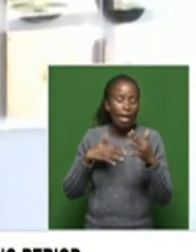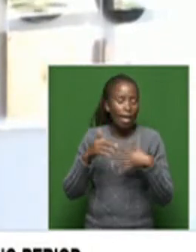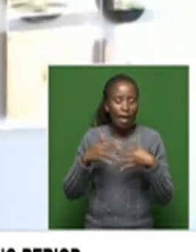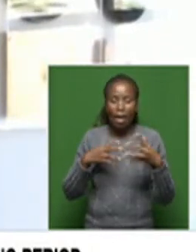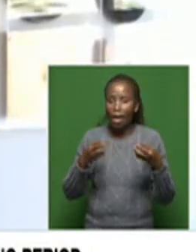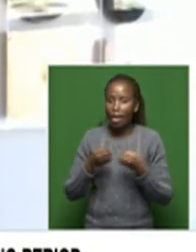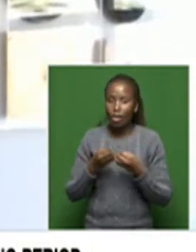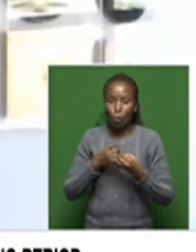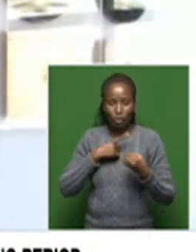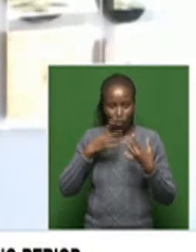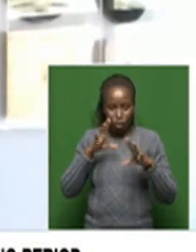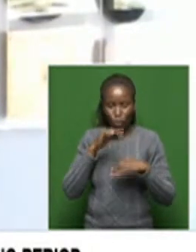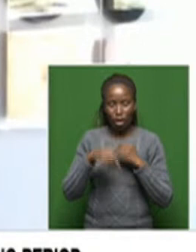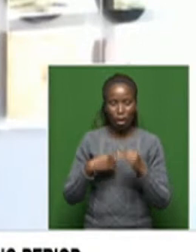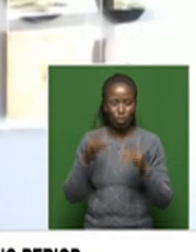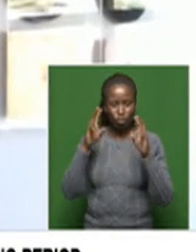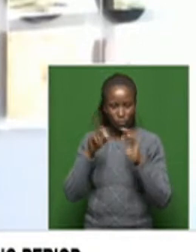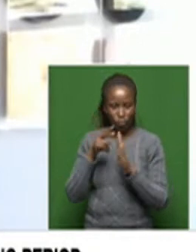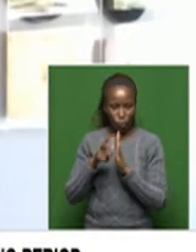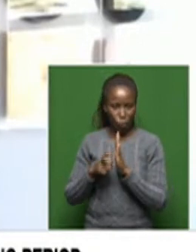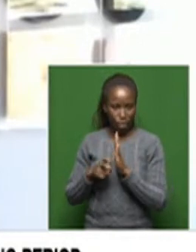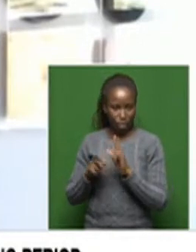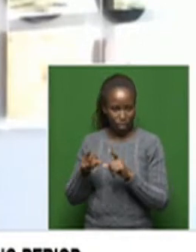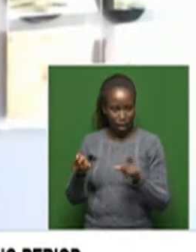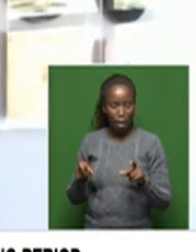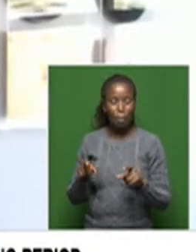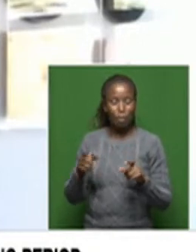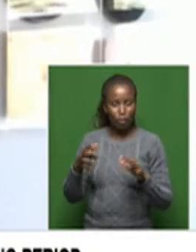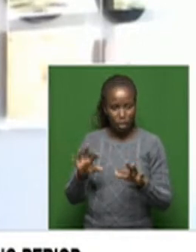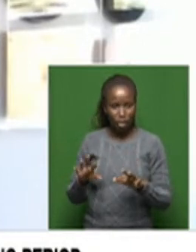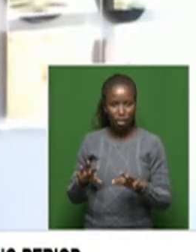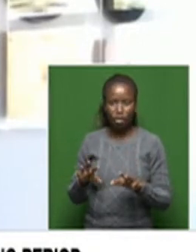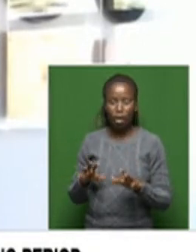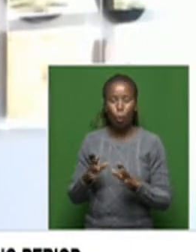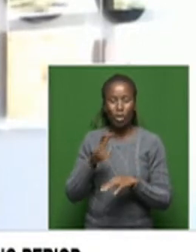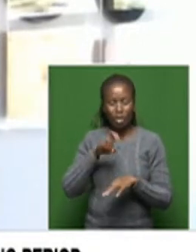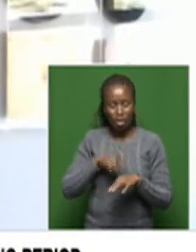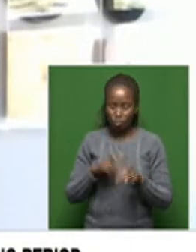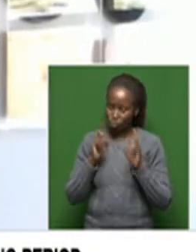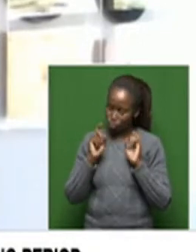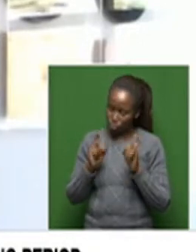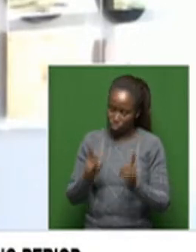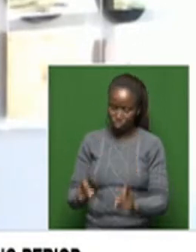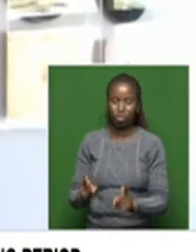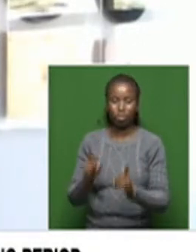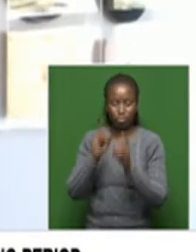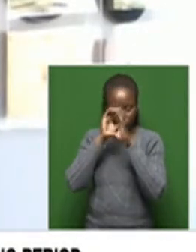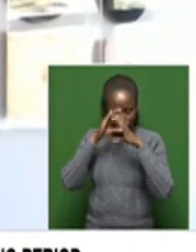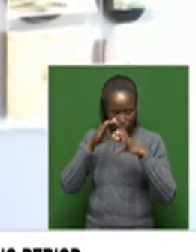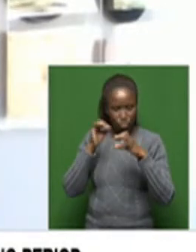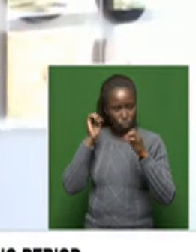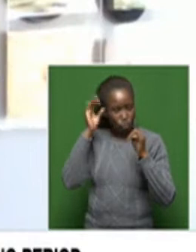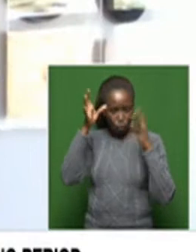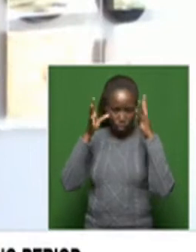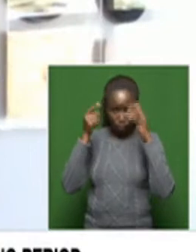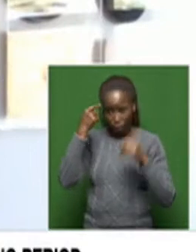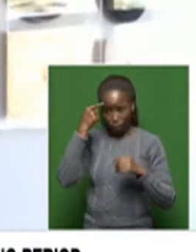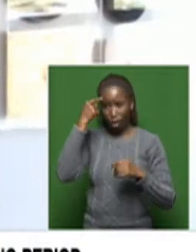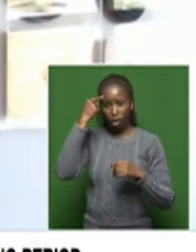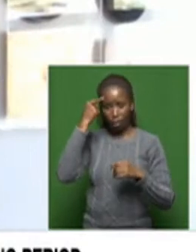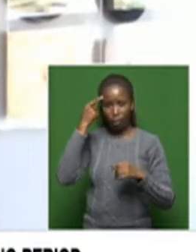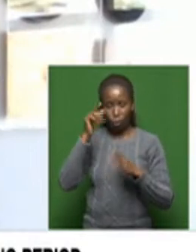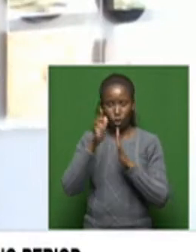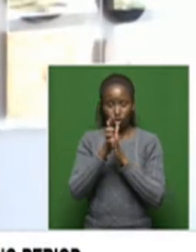that the regulator has had to have oversight for, has required urgent attention, creative thinking within the legislation,